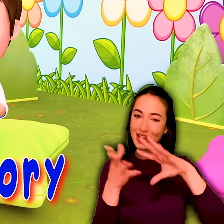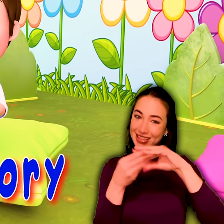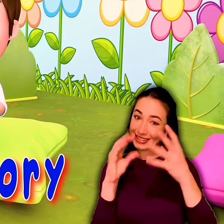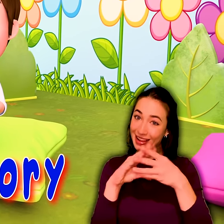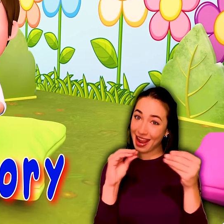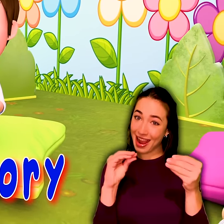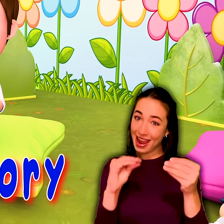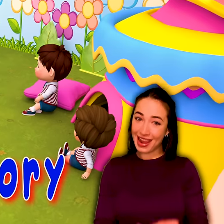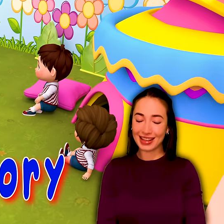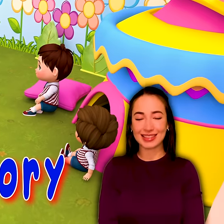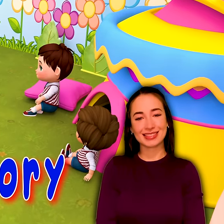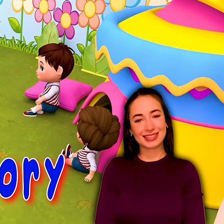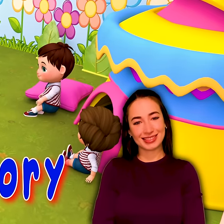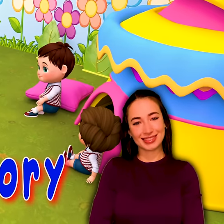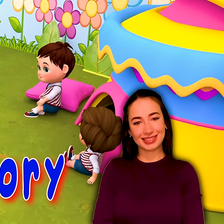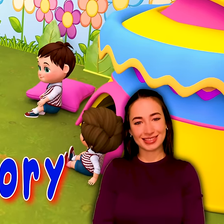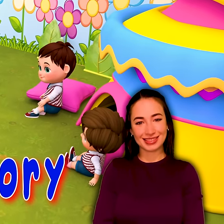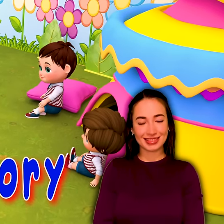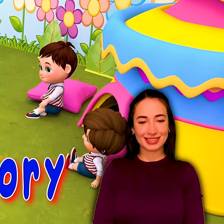reading a story